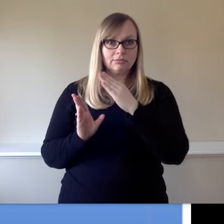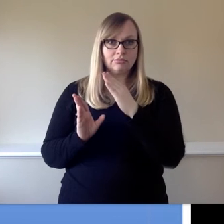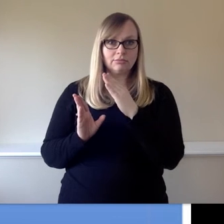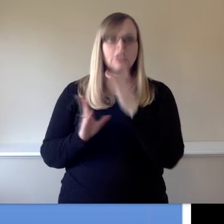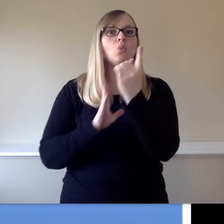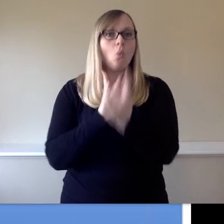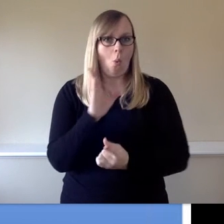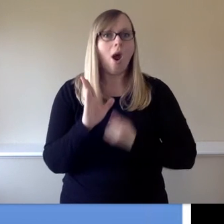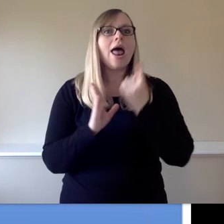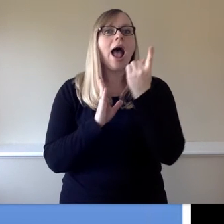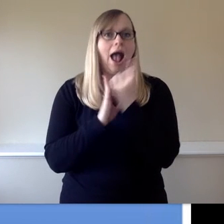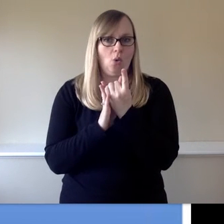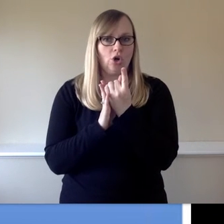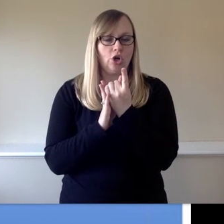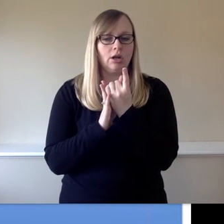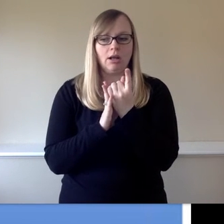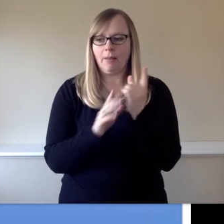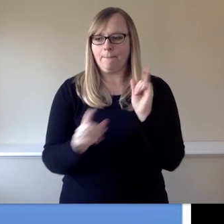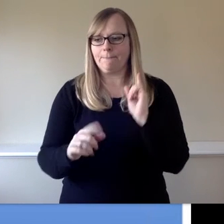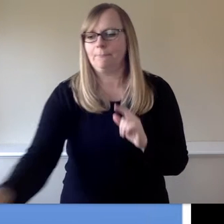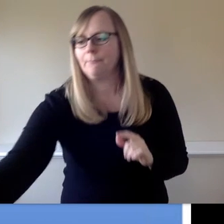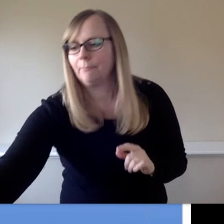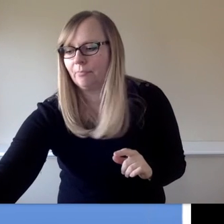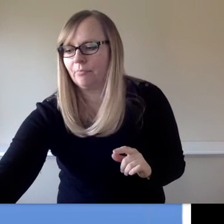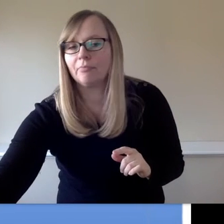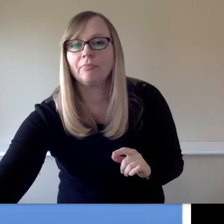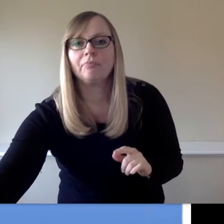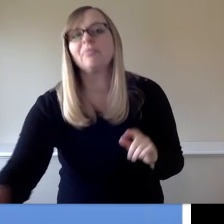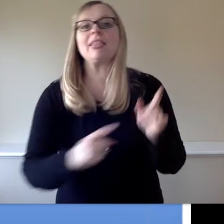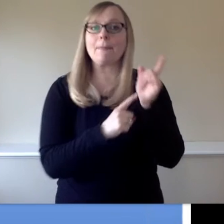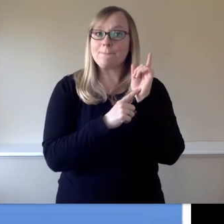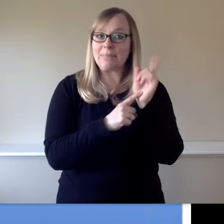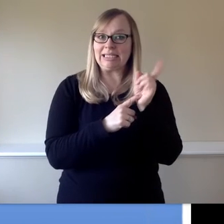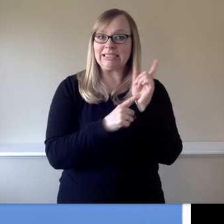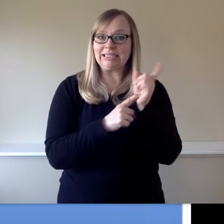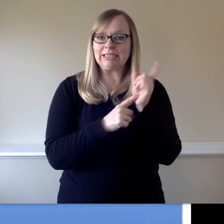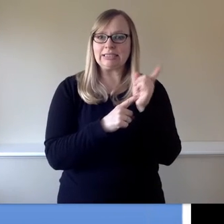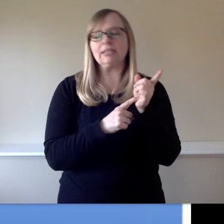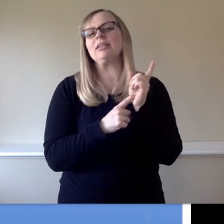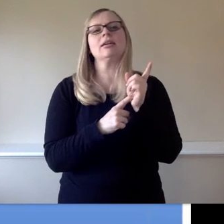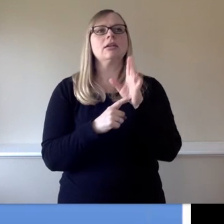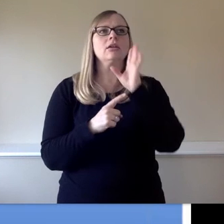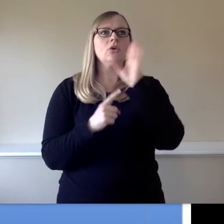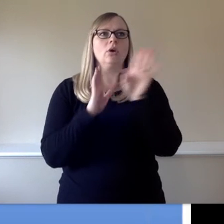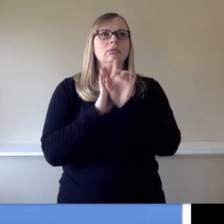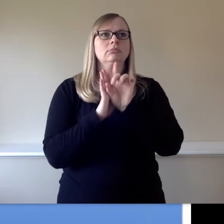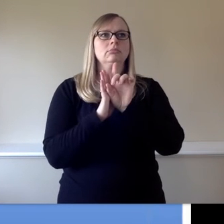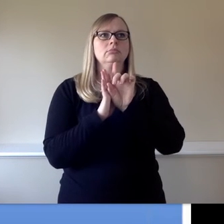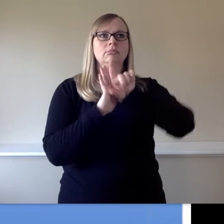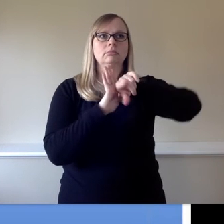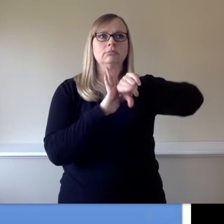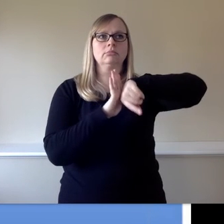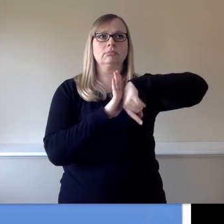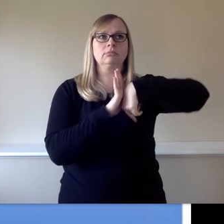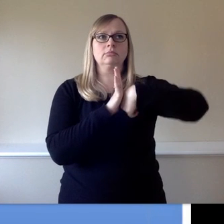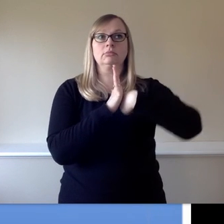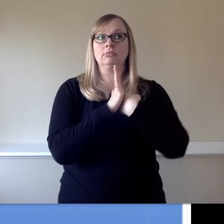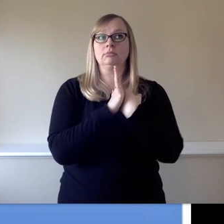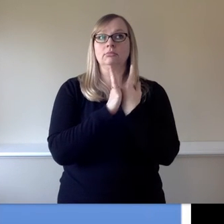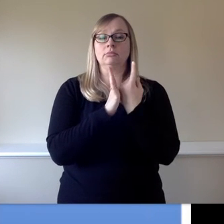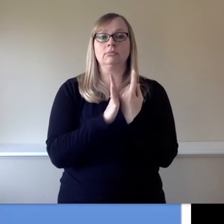moves a different number every minute. 60 times it moves, and within each